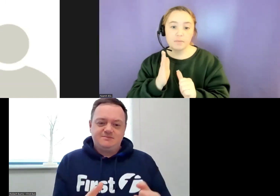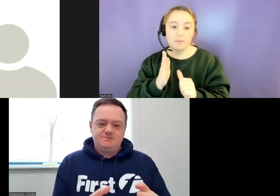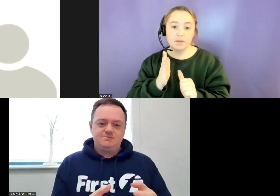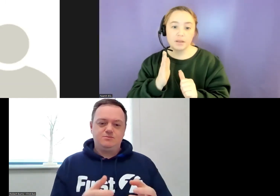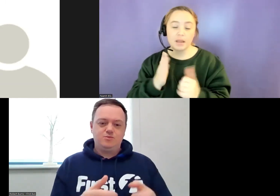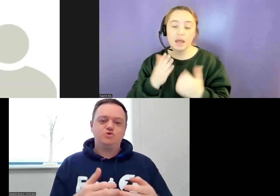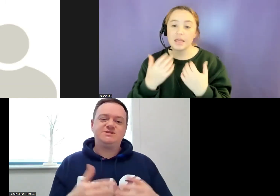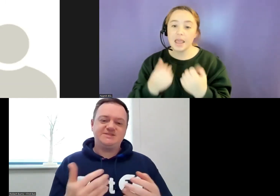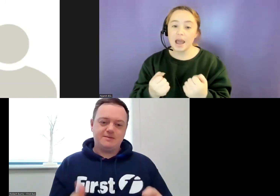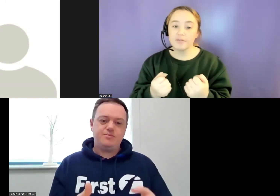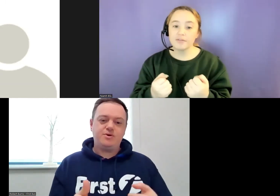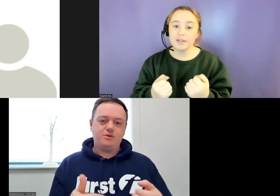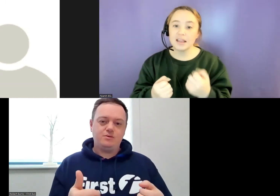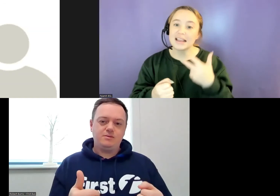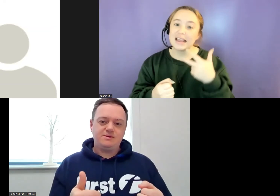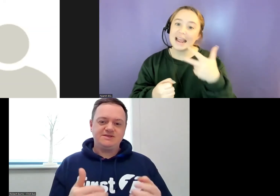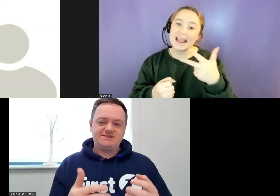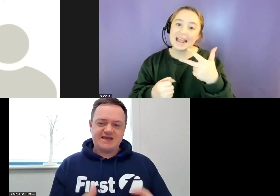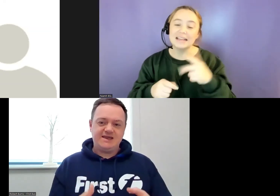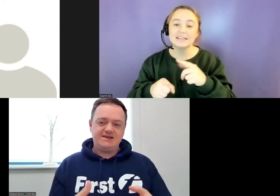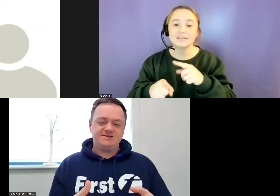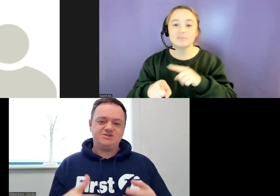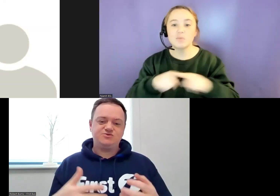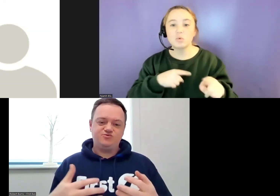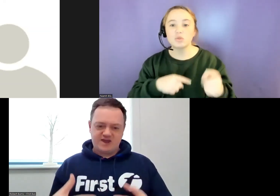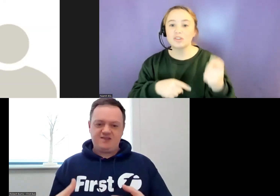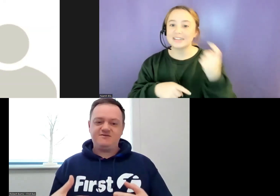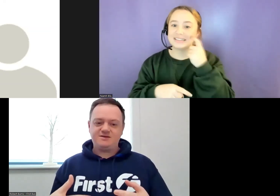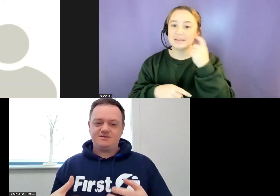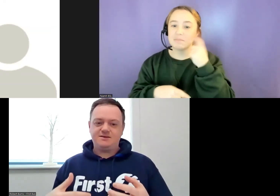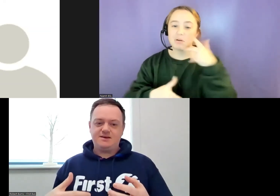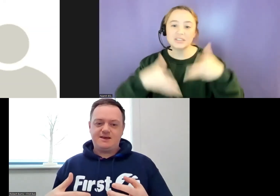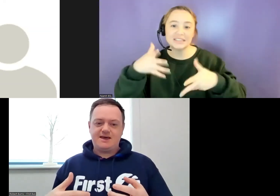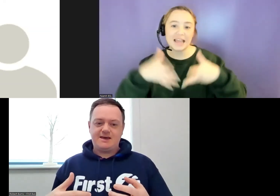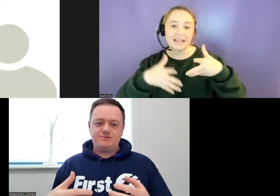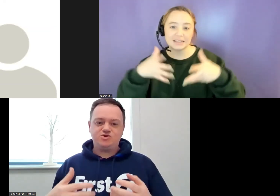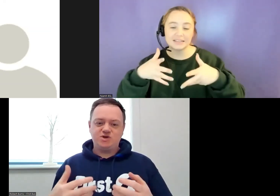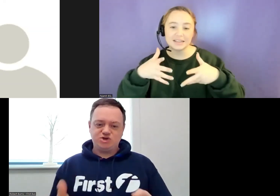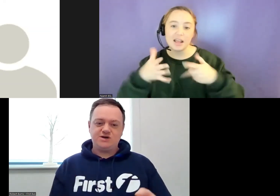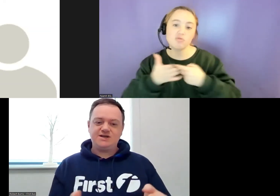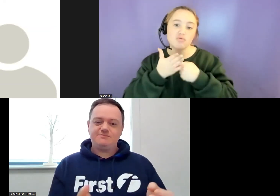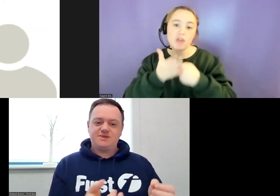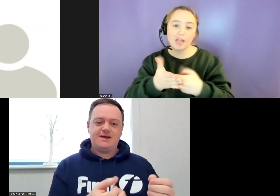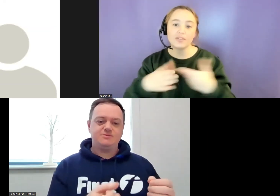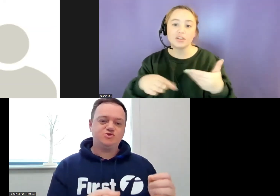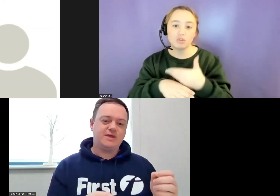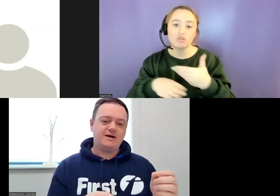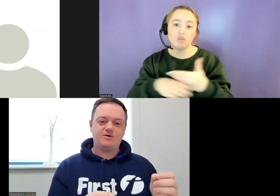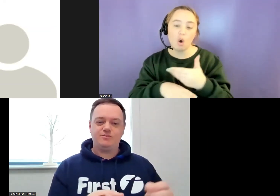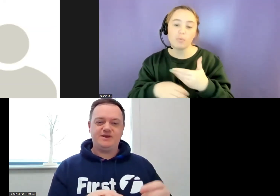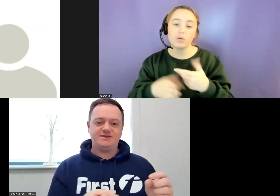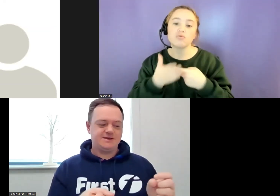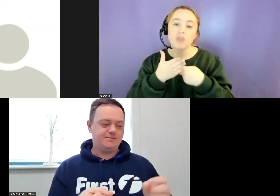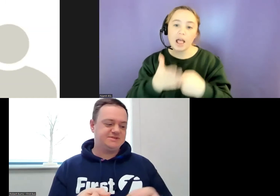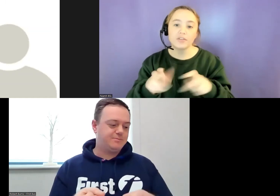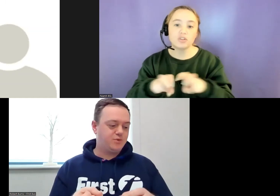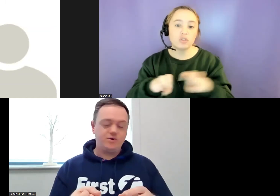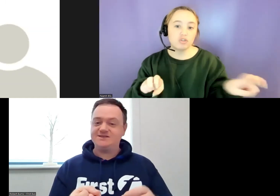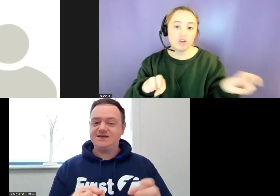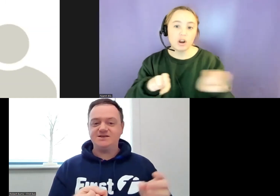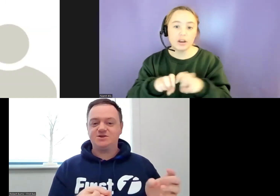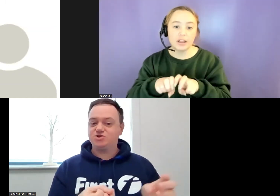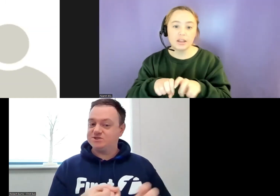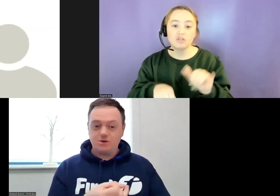8 most simple signs relevant to a journey. So that could be the